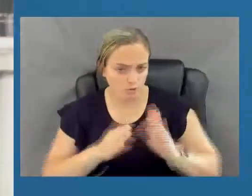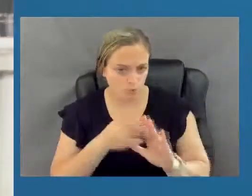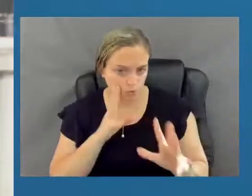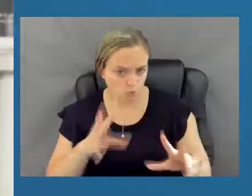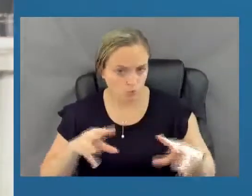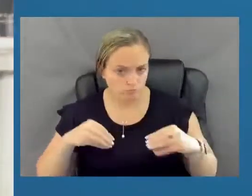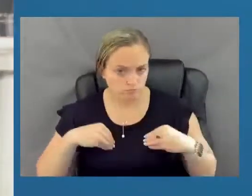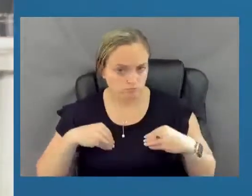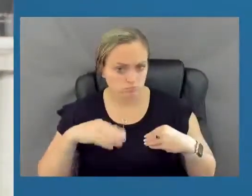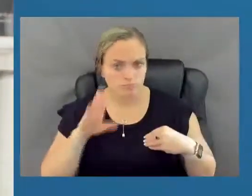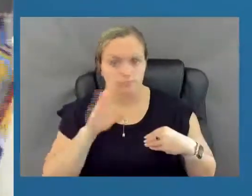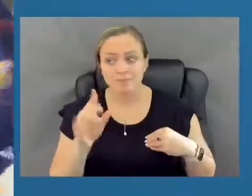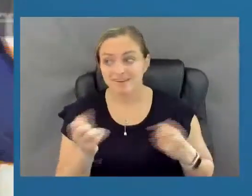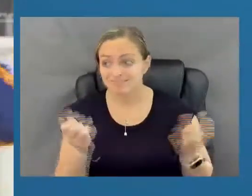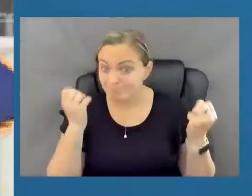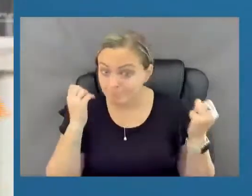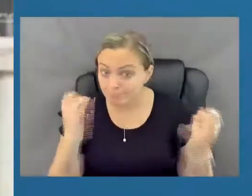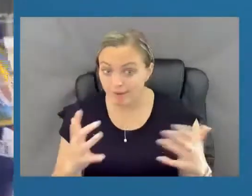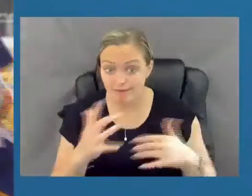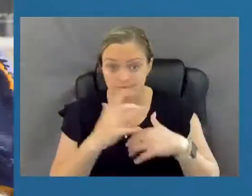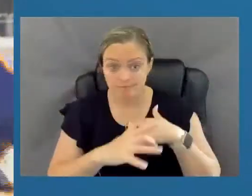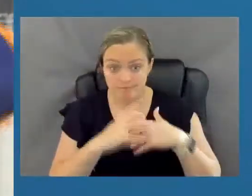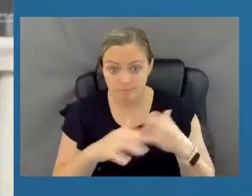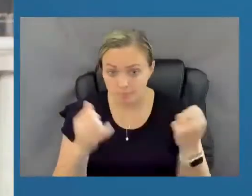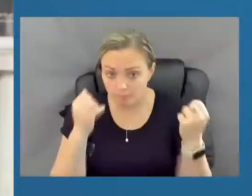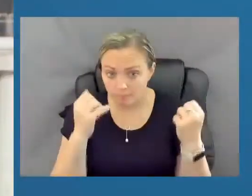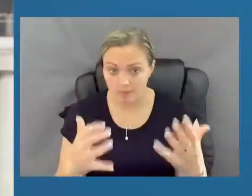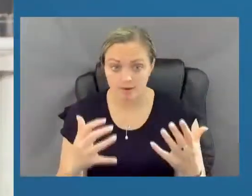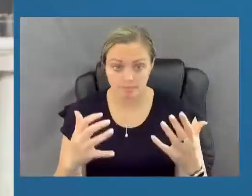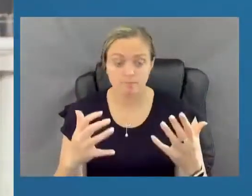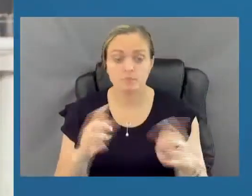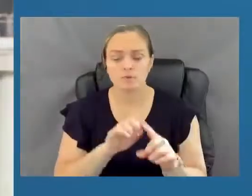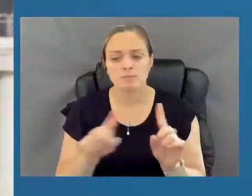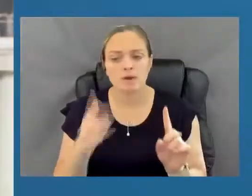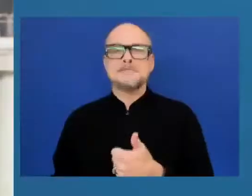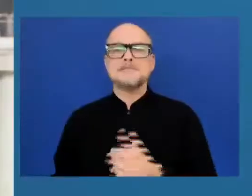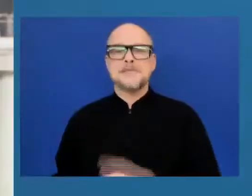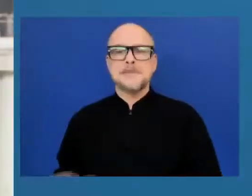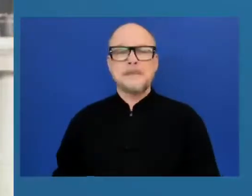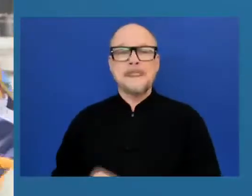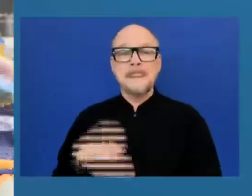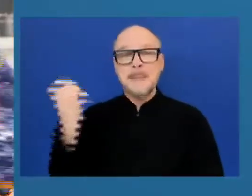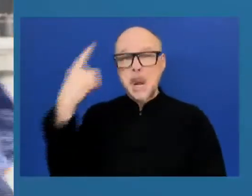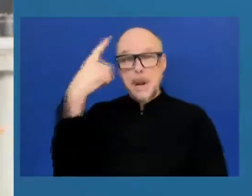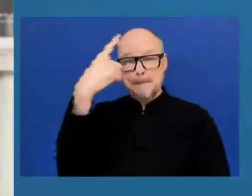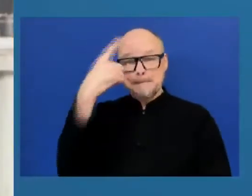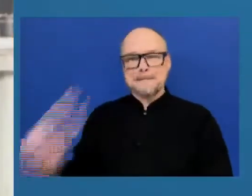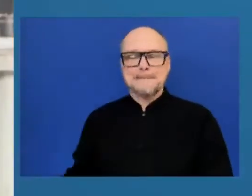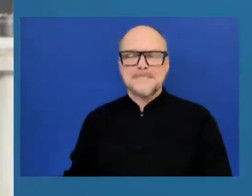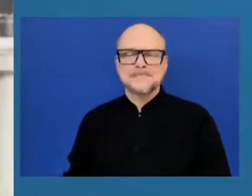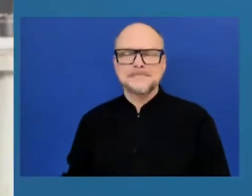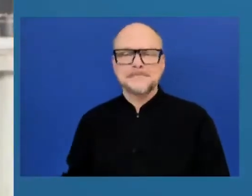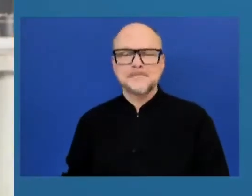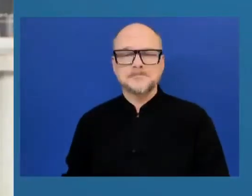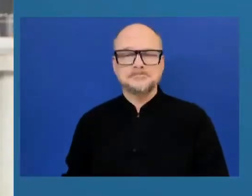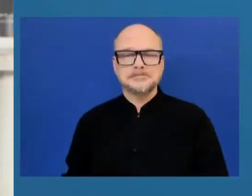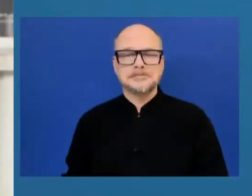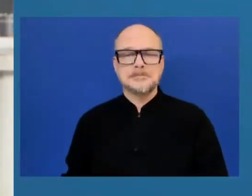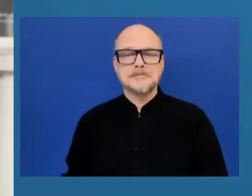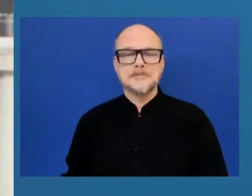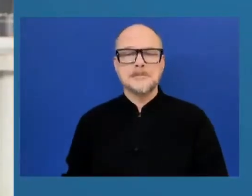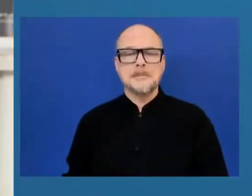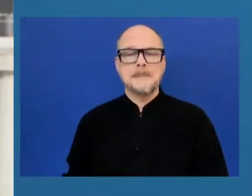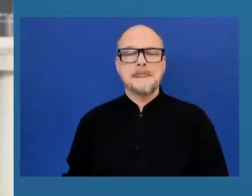and there's a lot of them. There's a lot of them. Because the communities that already host them know these are good paying,